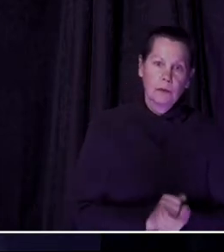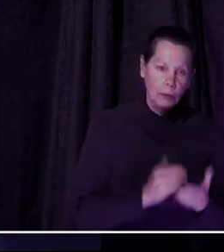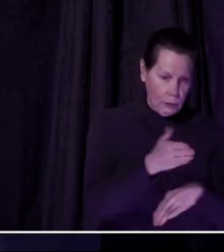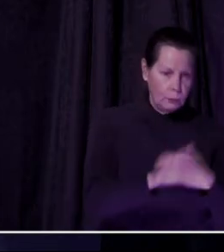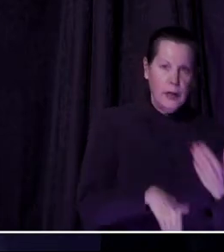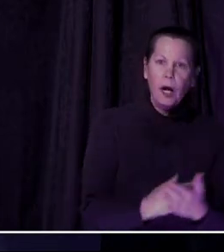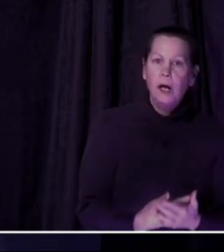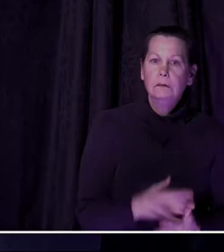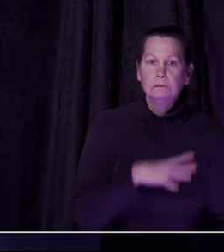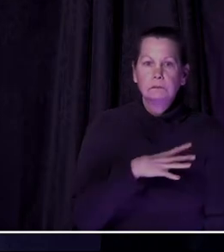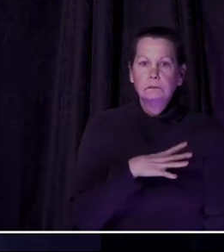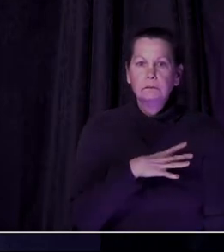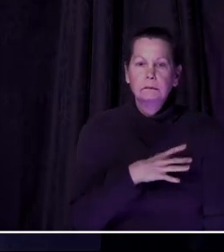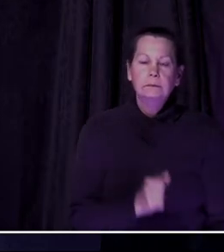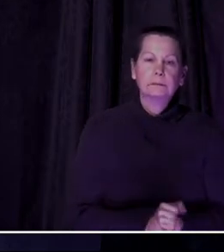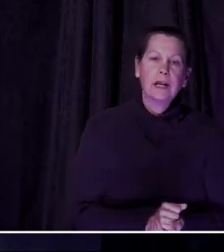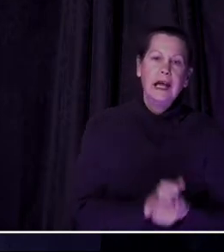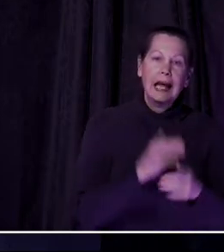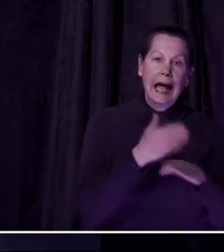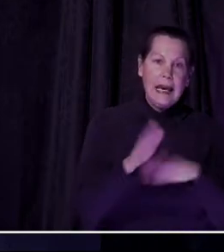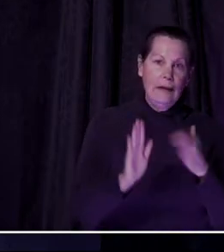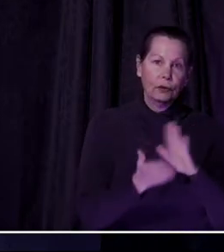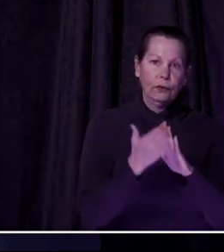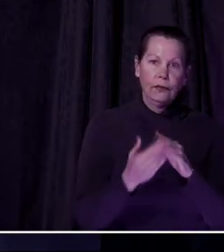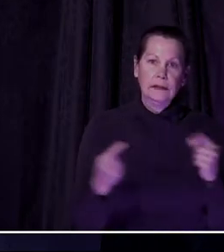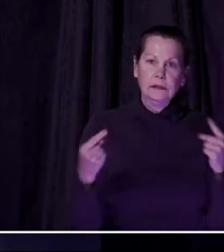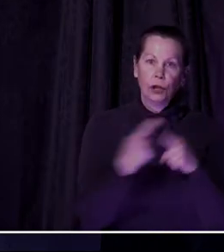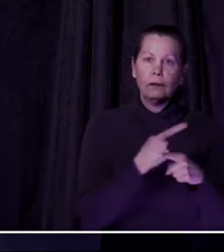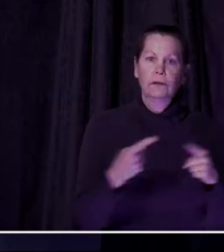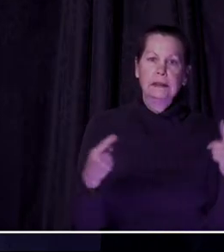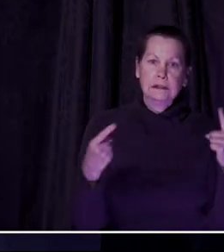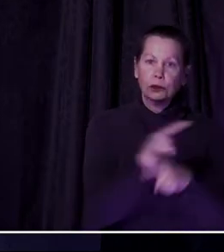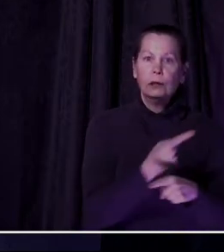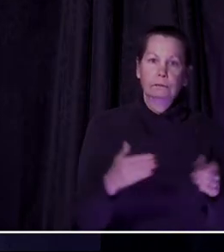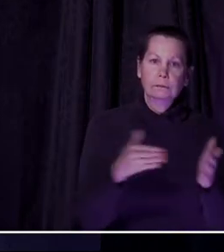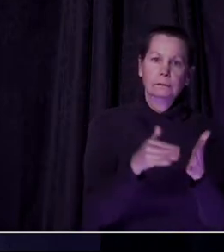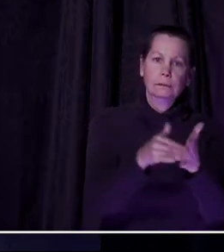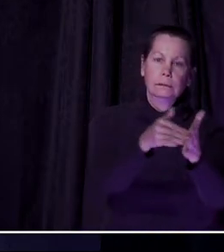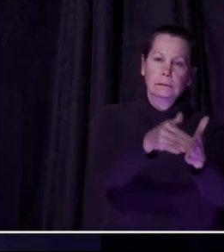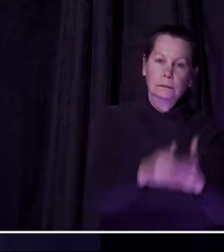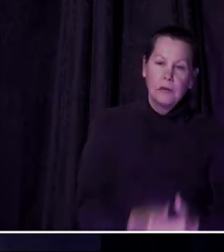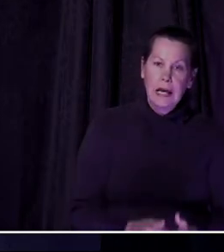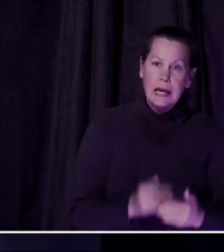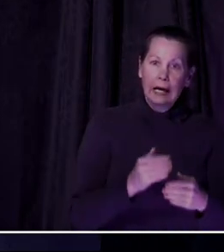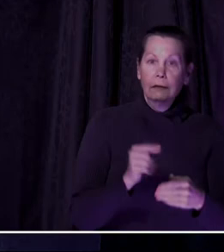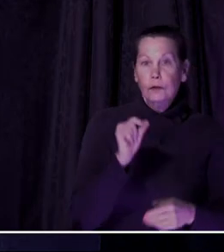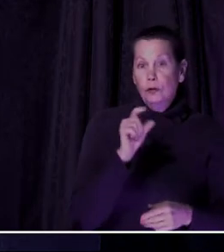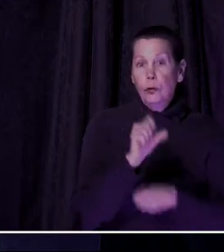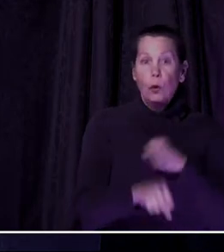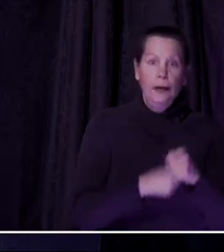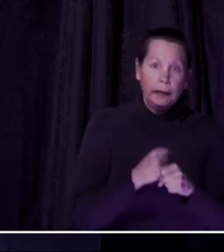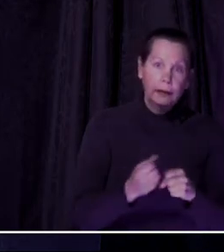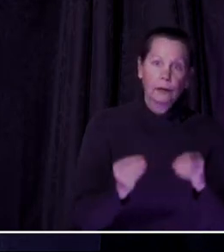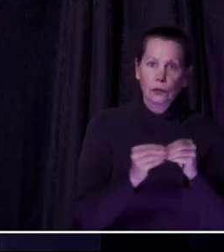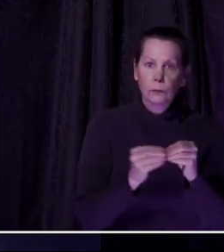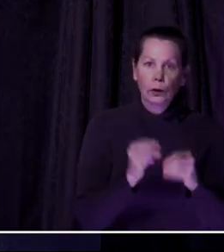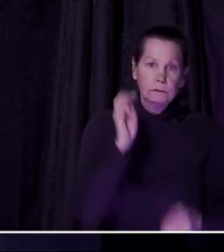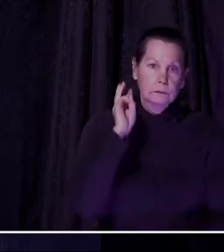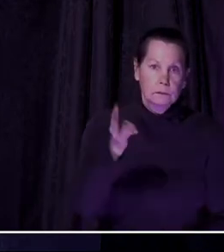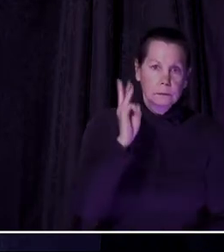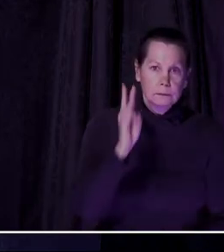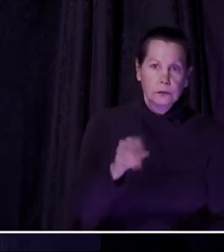all. And after facing conflict after conflict, after 20 years or so of witnessing